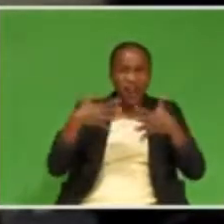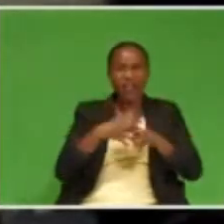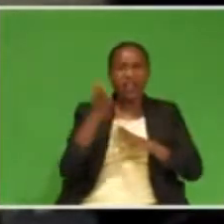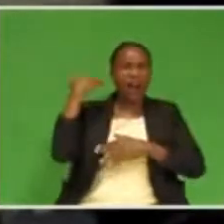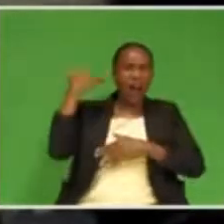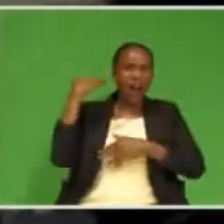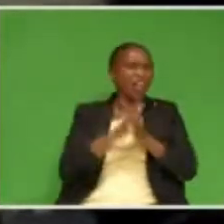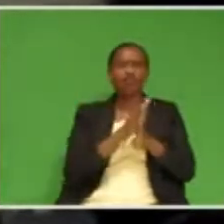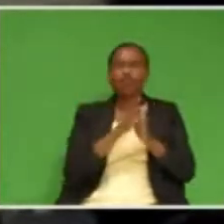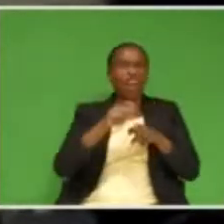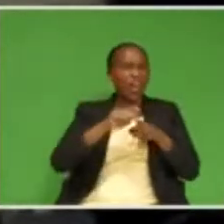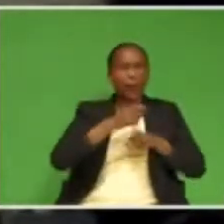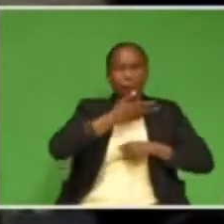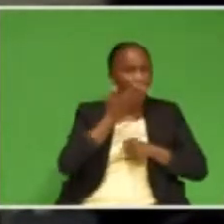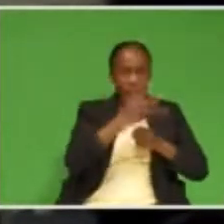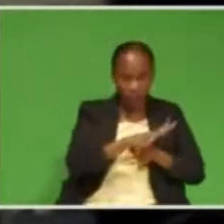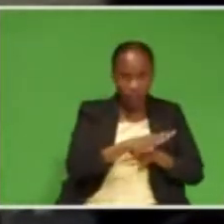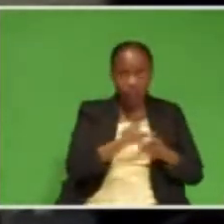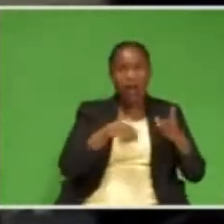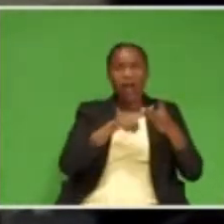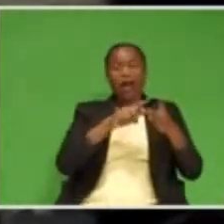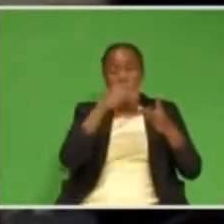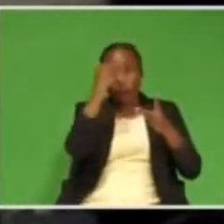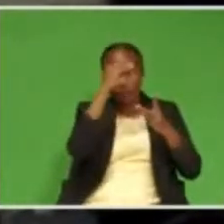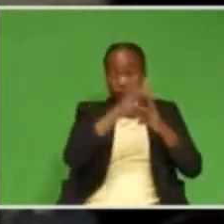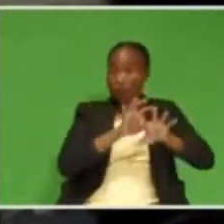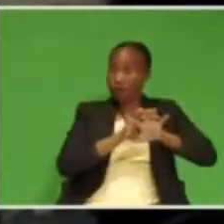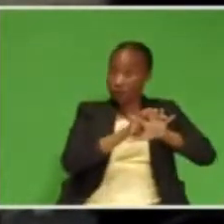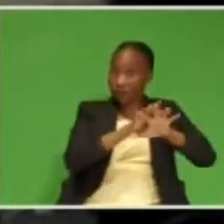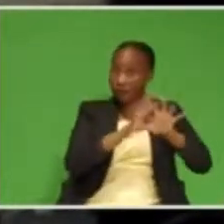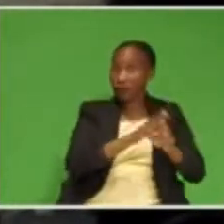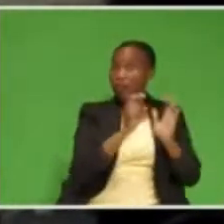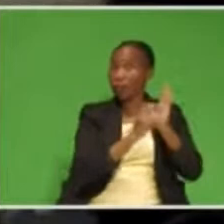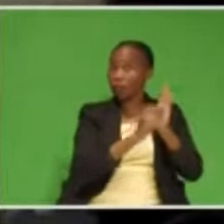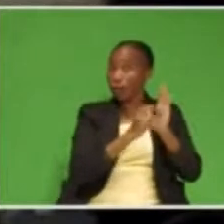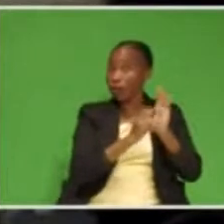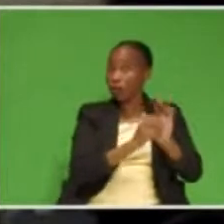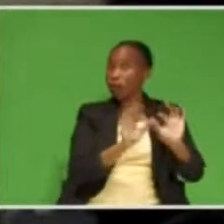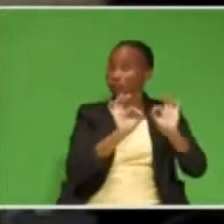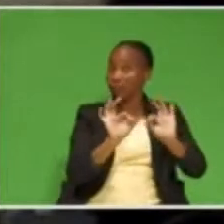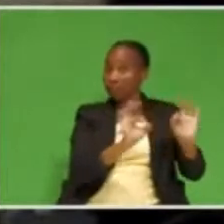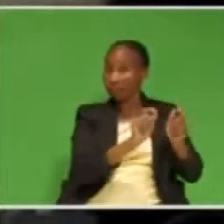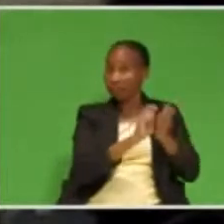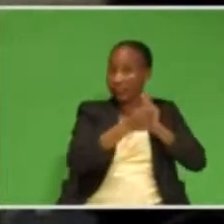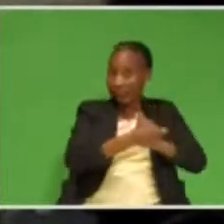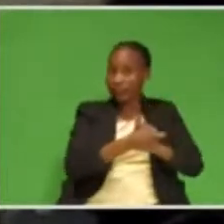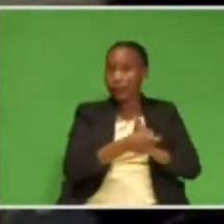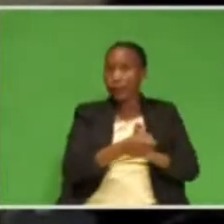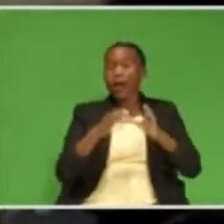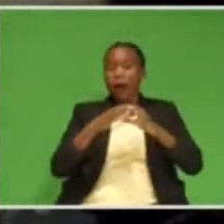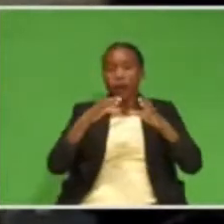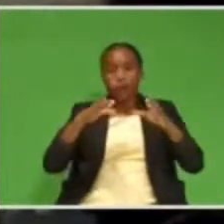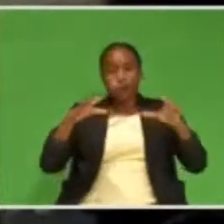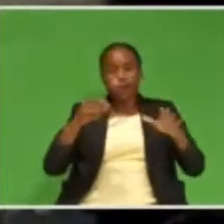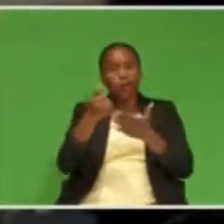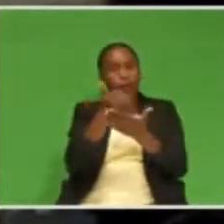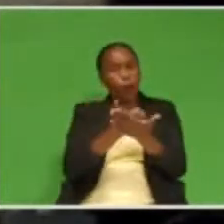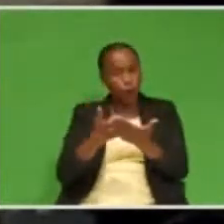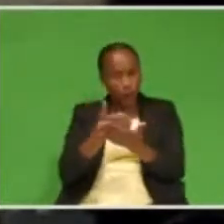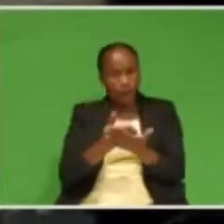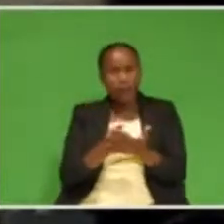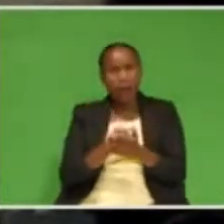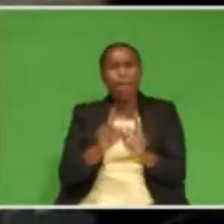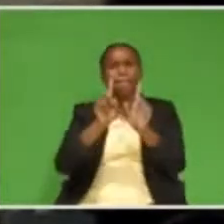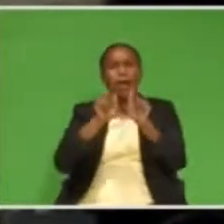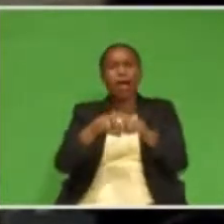Police Service enforcement with the regulatory reforms. A growing economy must also be